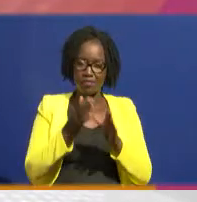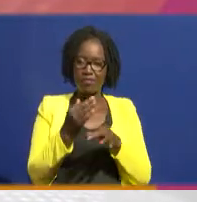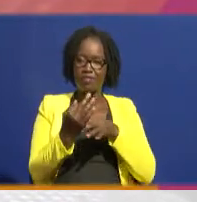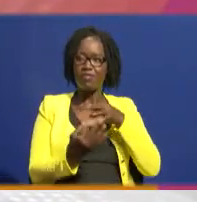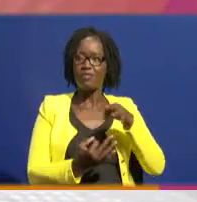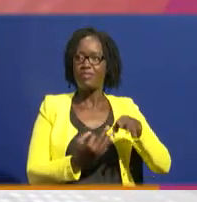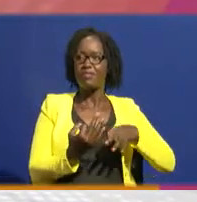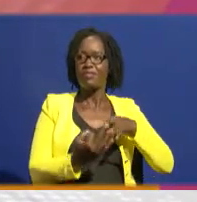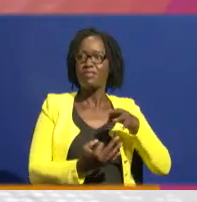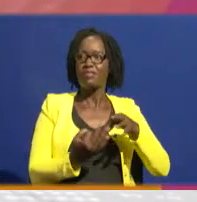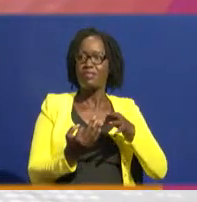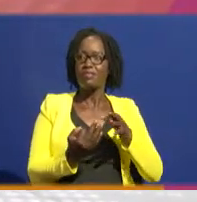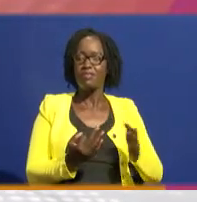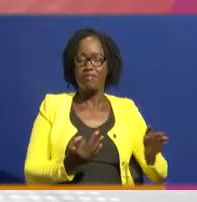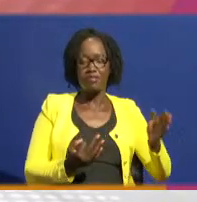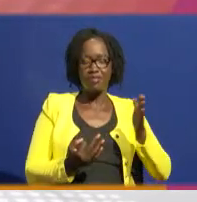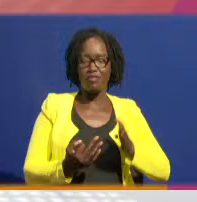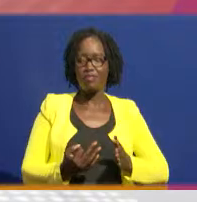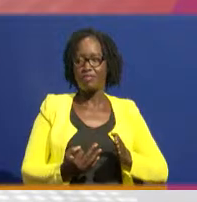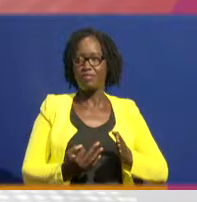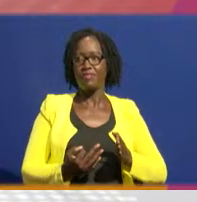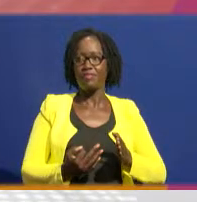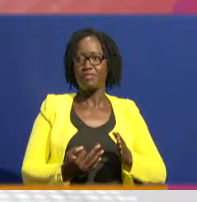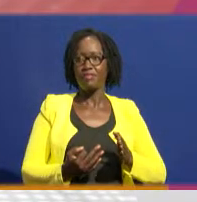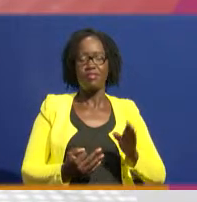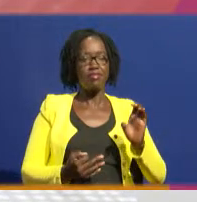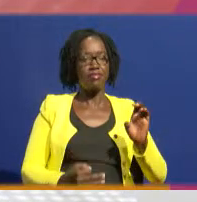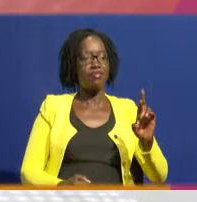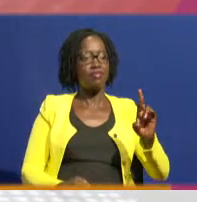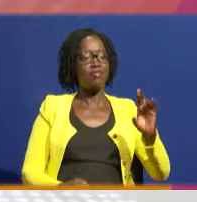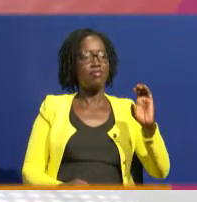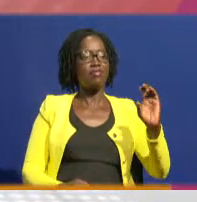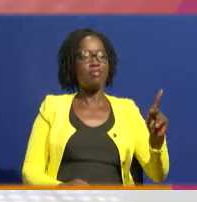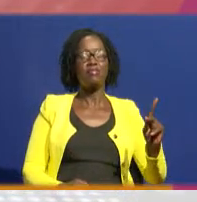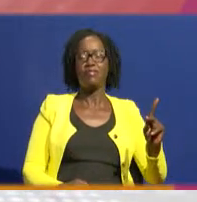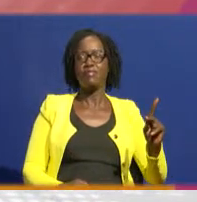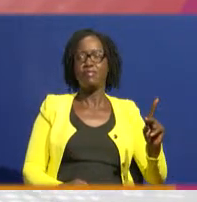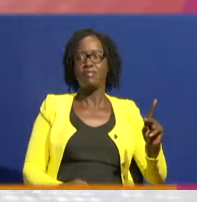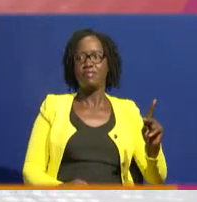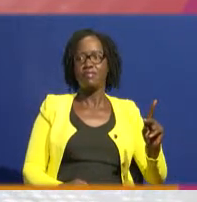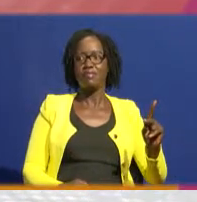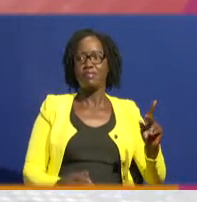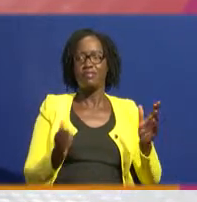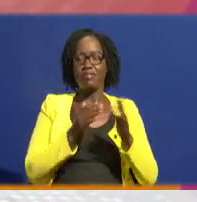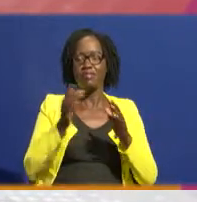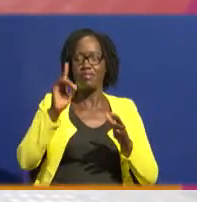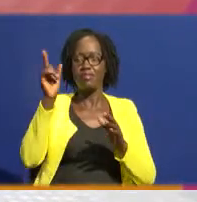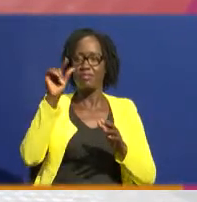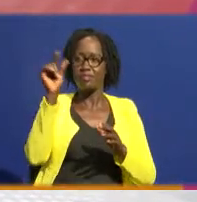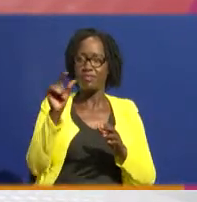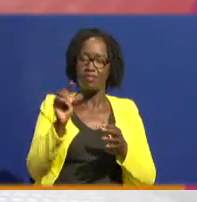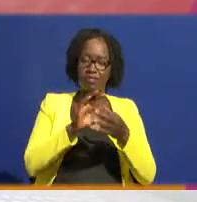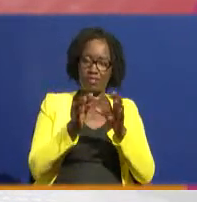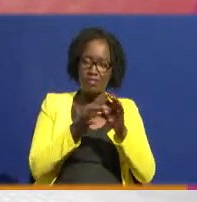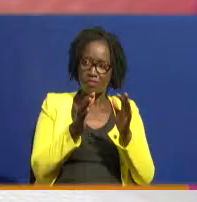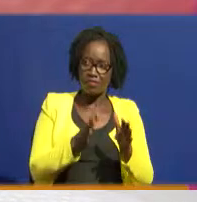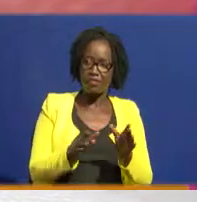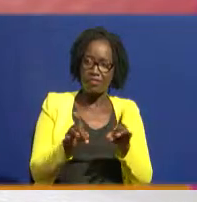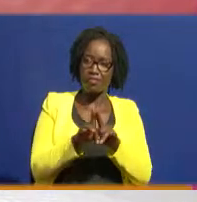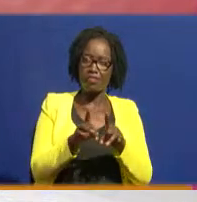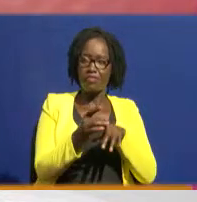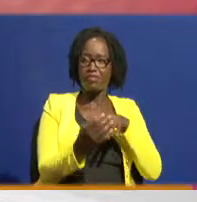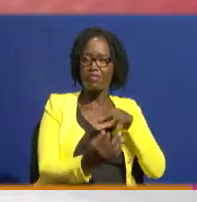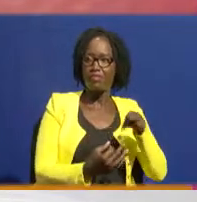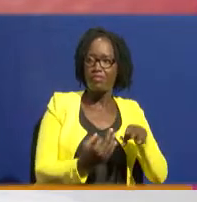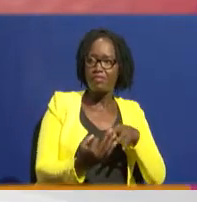Fellowship. Just next to her, there is Eric Lumosi, who is the Greater Nairobi Region Coordinator of the same